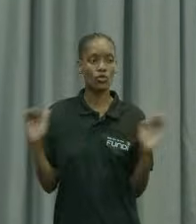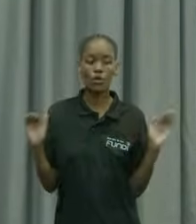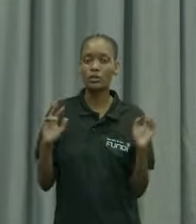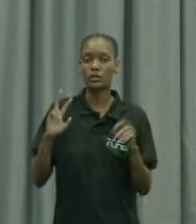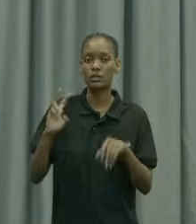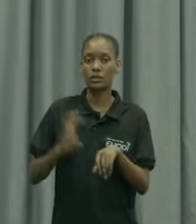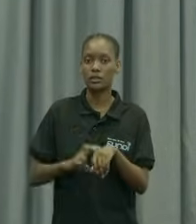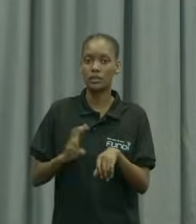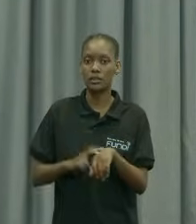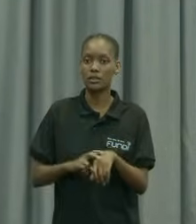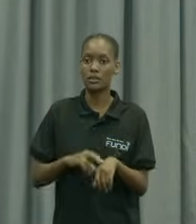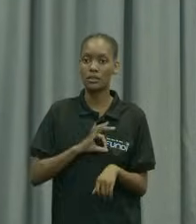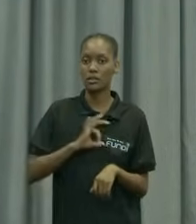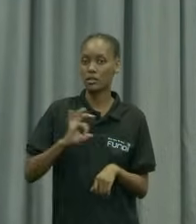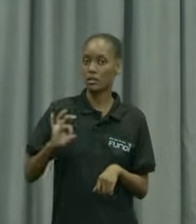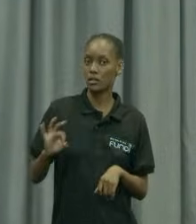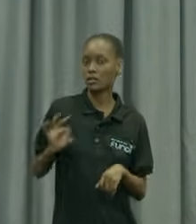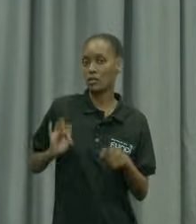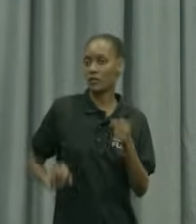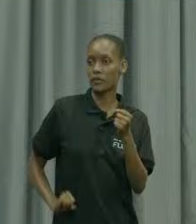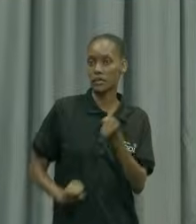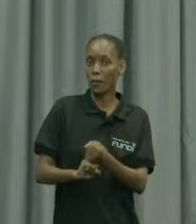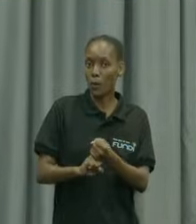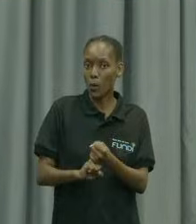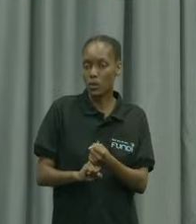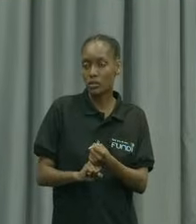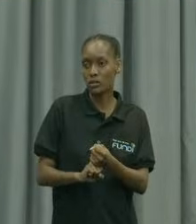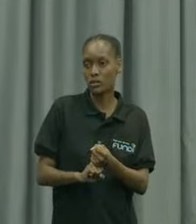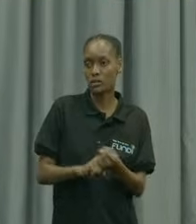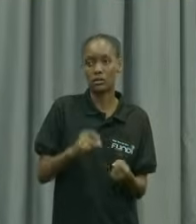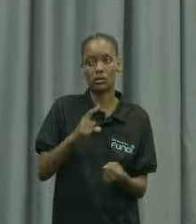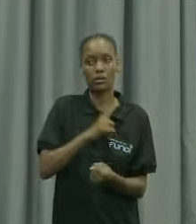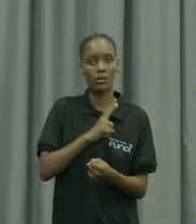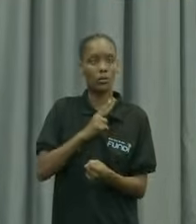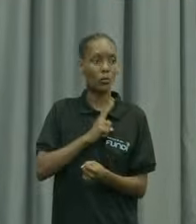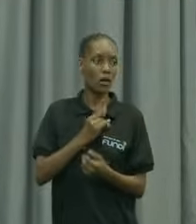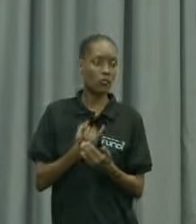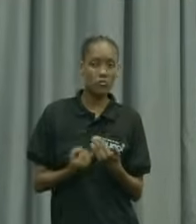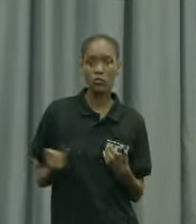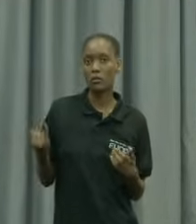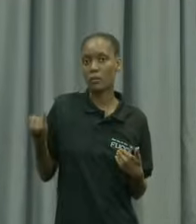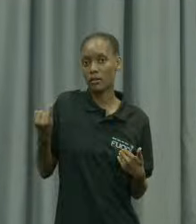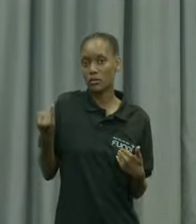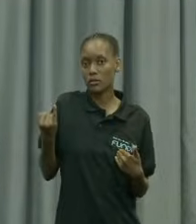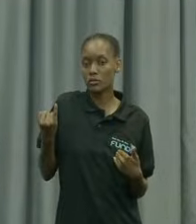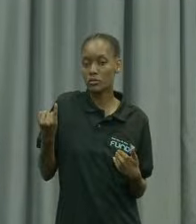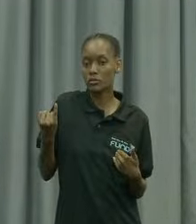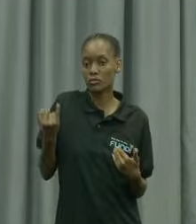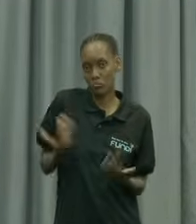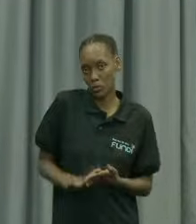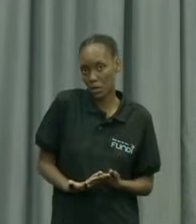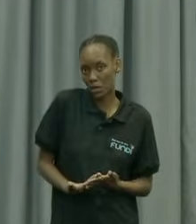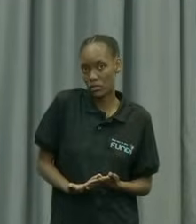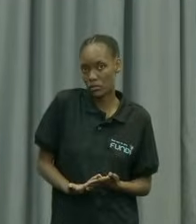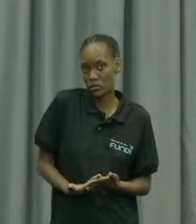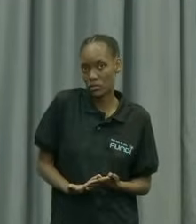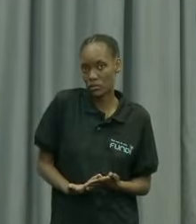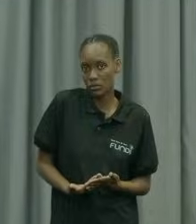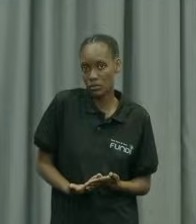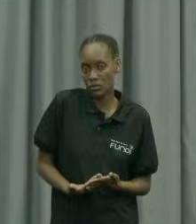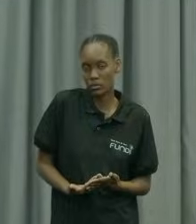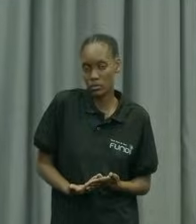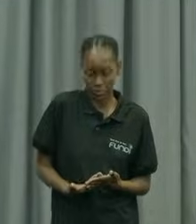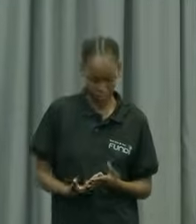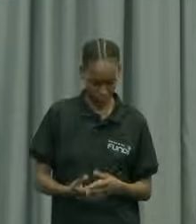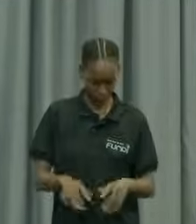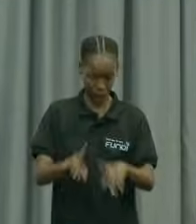support staff, the help from the support staff, because you are quite independent in what you are, in terms of that